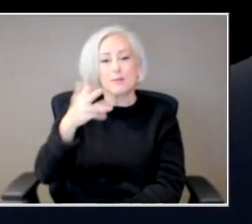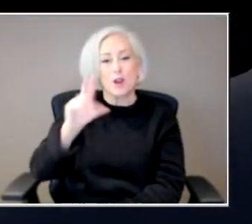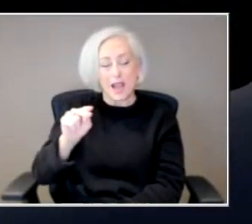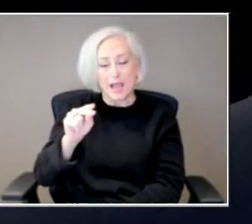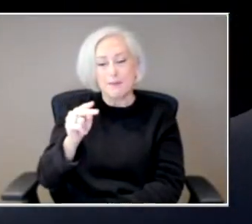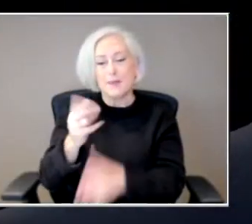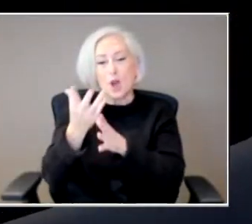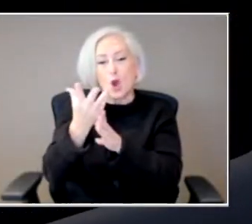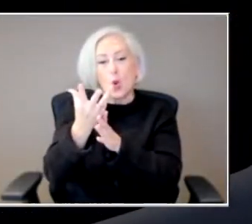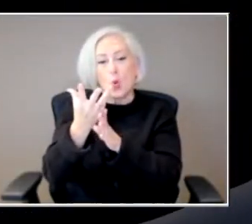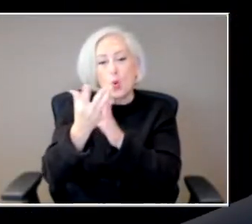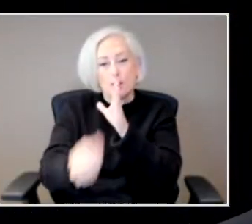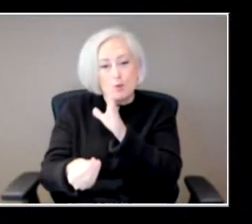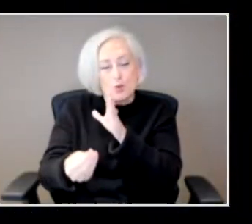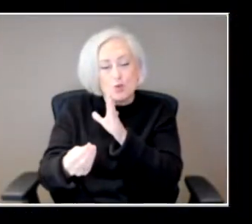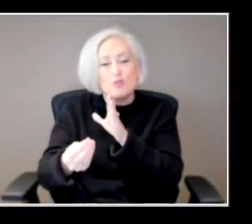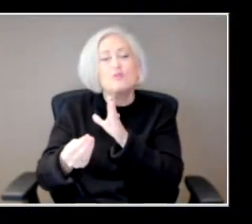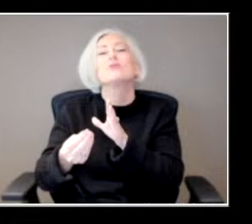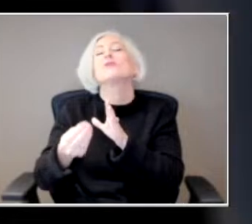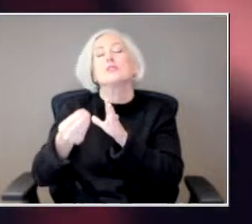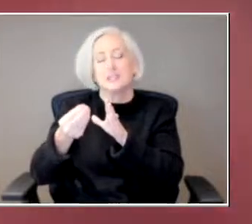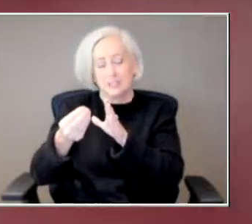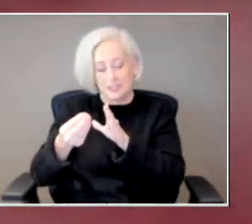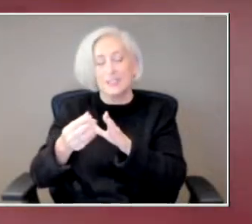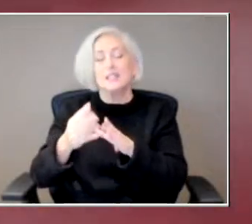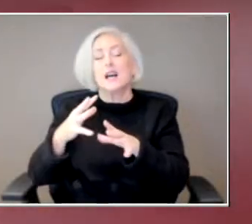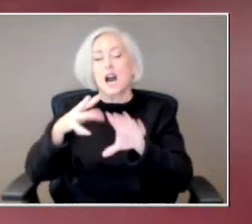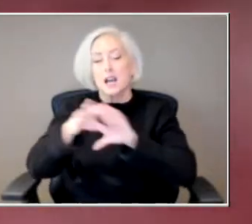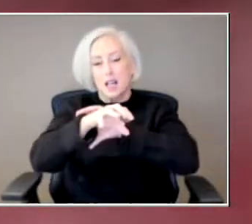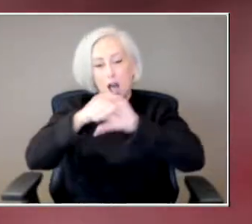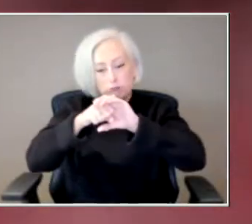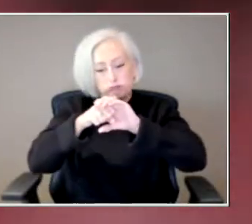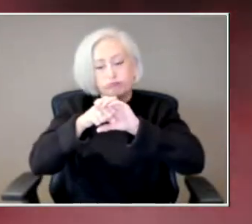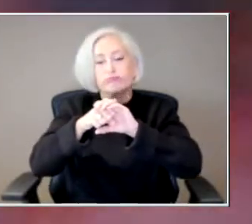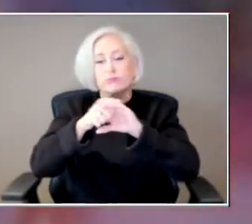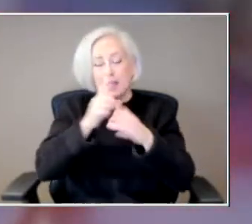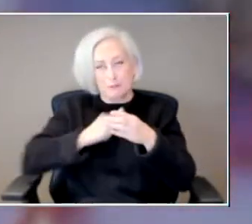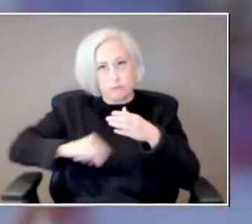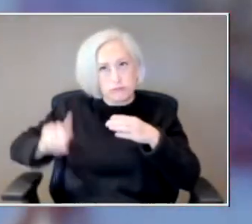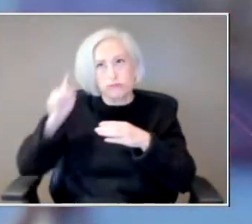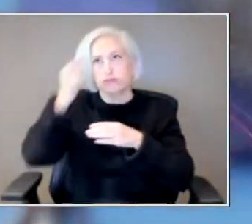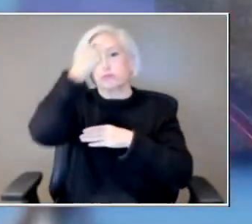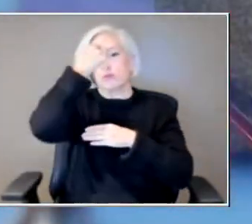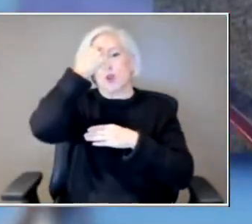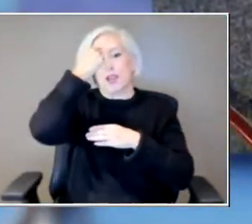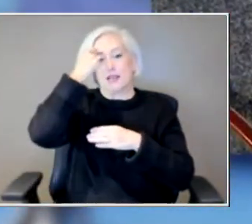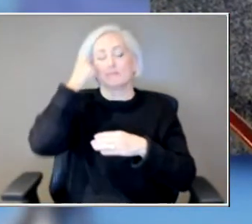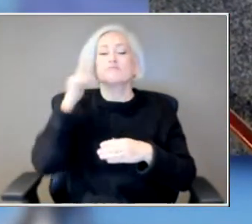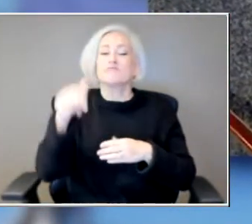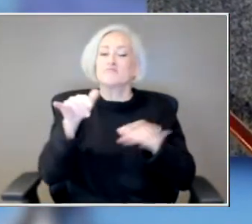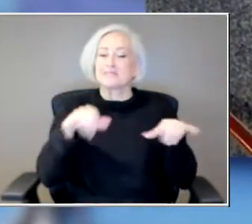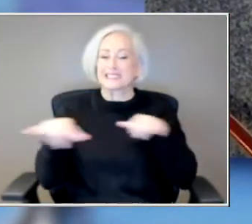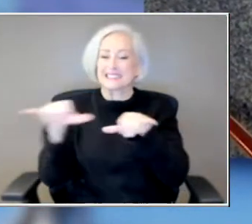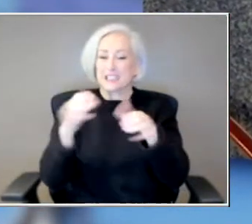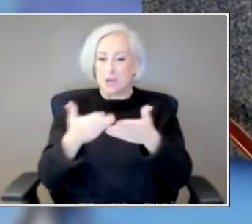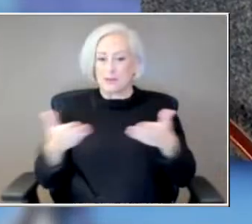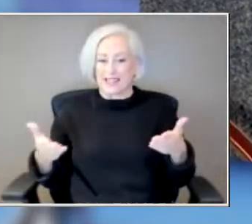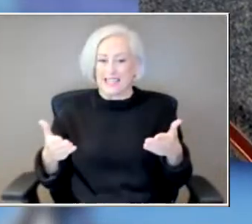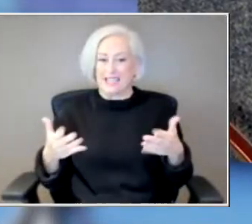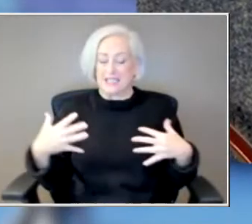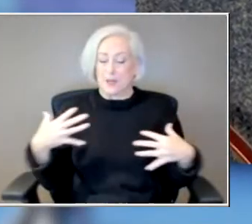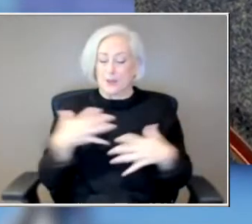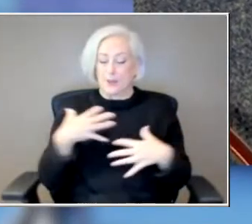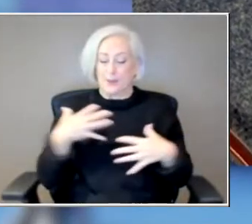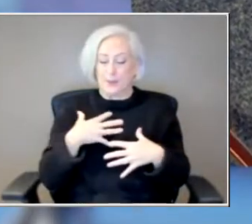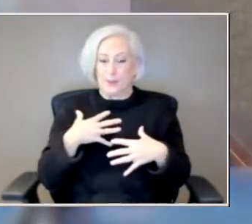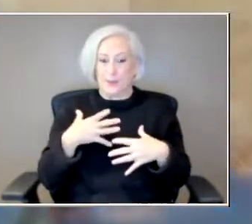Richard's heart to his brain. It's something Dr. Abraham says is very common. A terrifying course of events, but just a